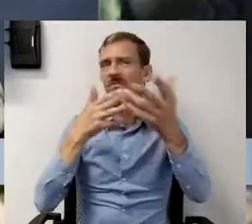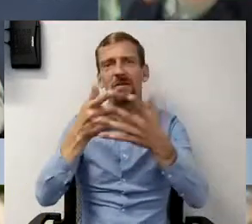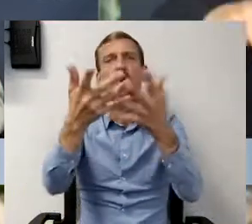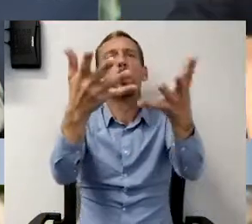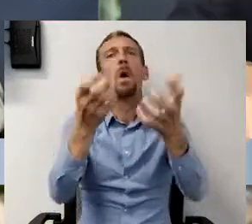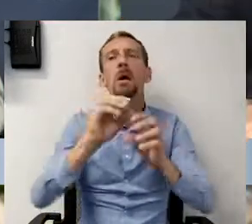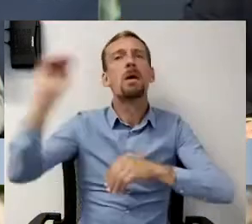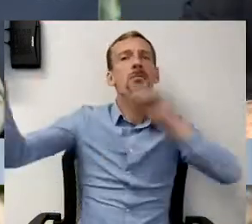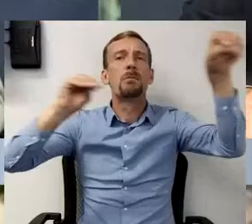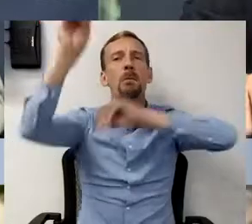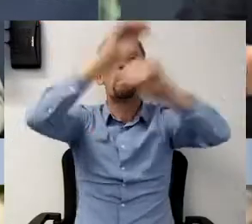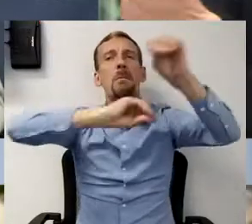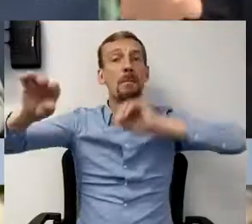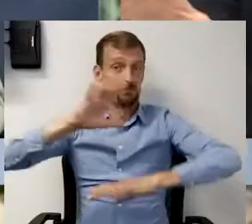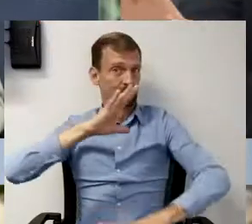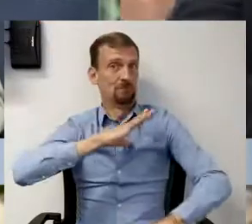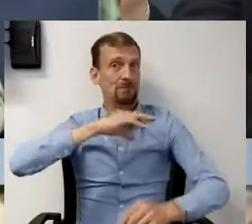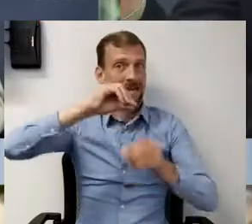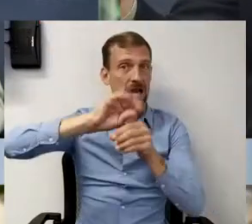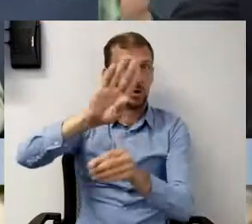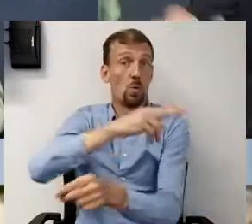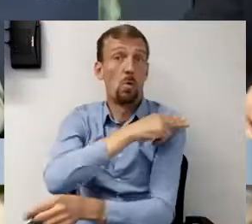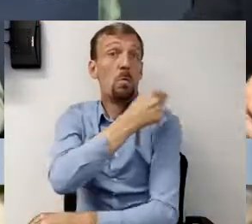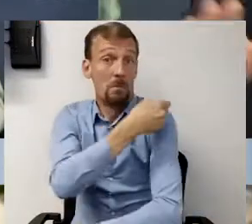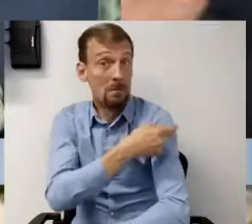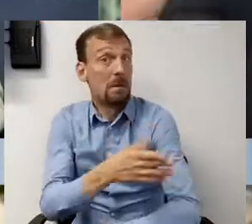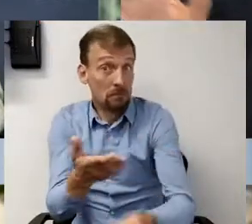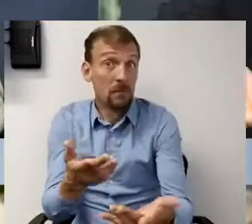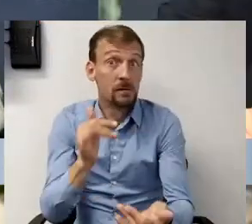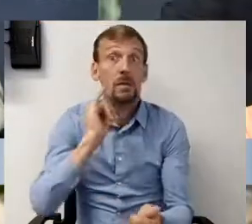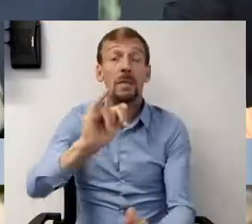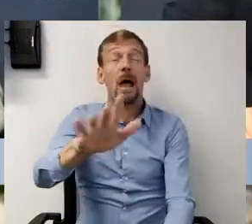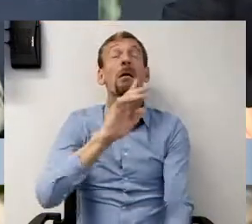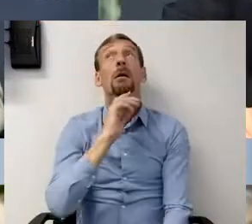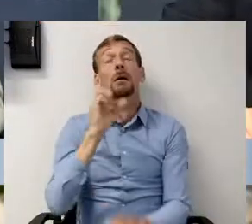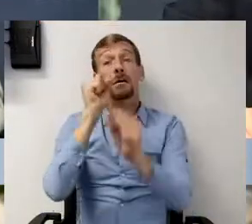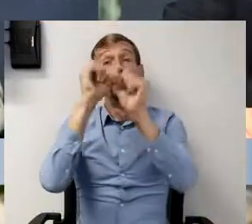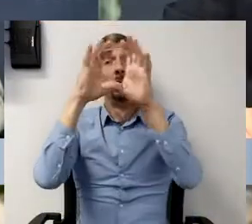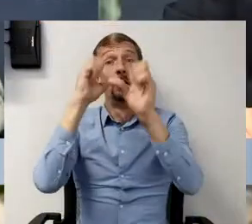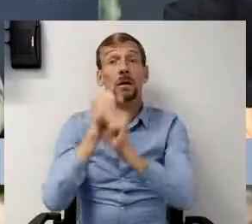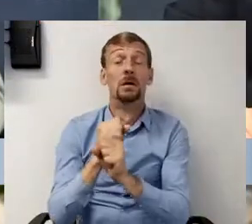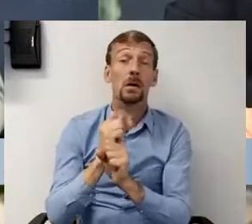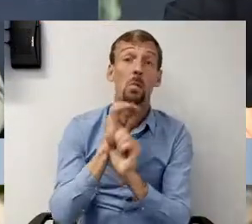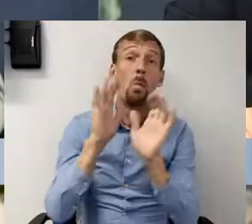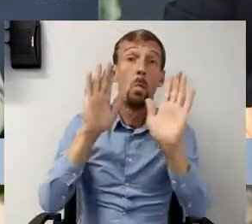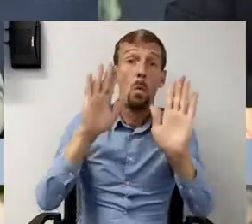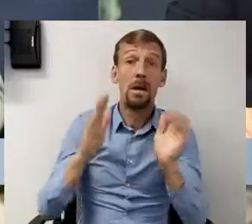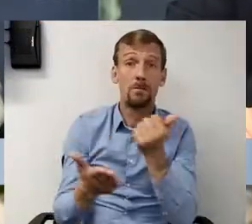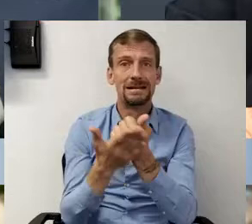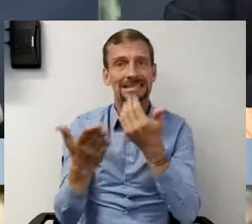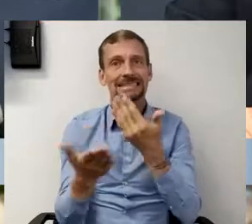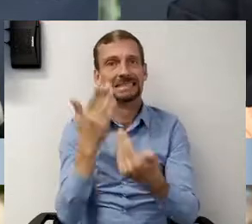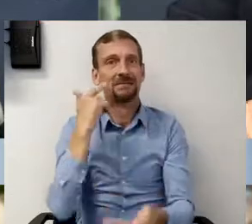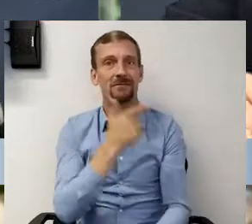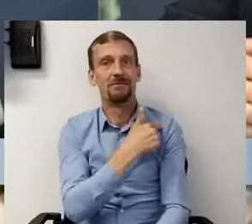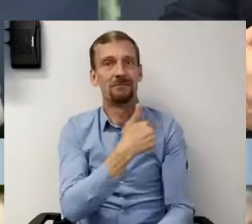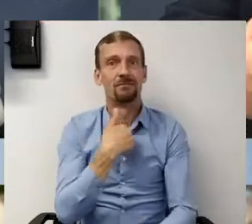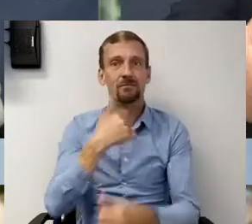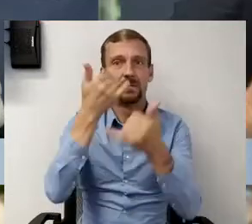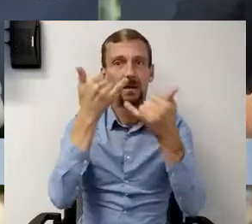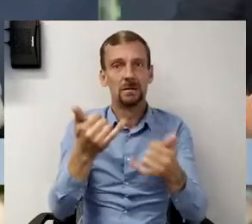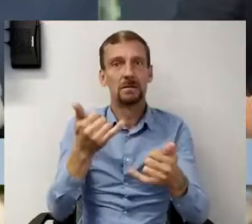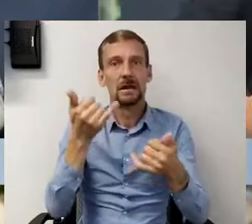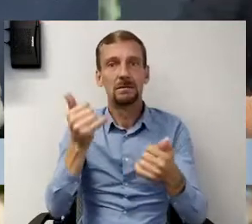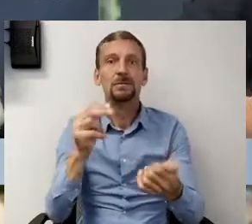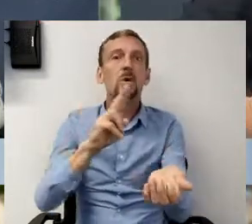them wherever you need them. You can use them, that was beautiful. Right. I mean, that definitely makes it easier for us. So now to us, they're just like a